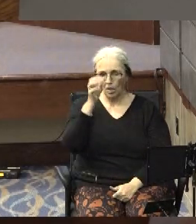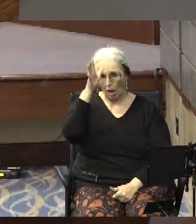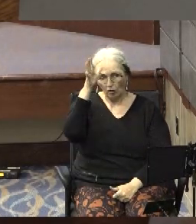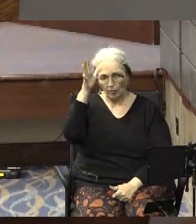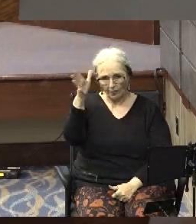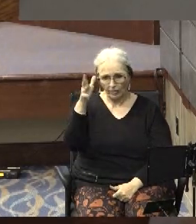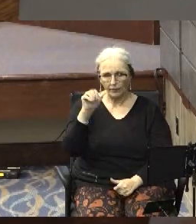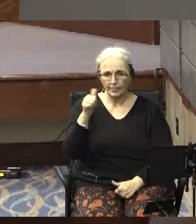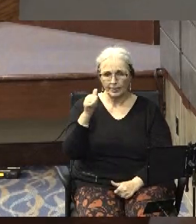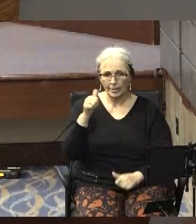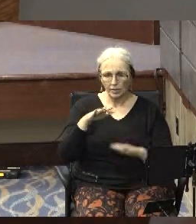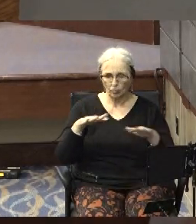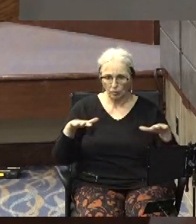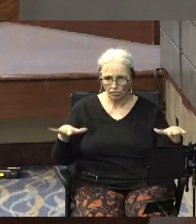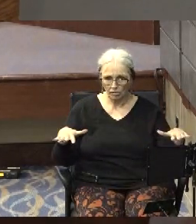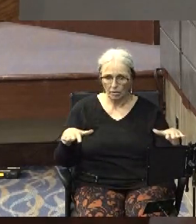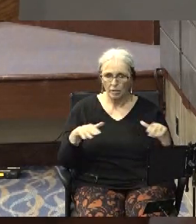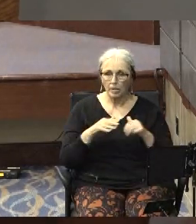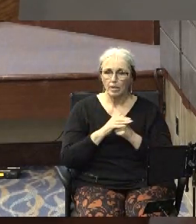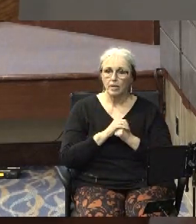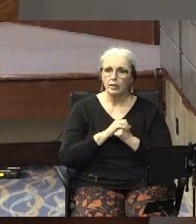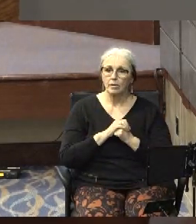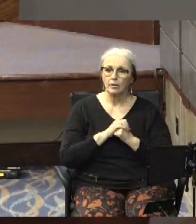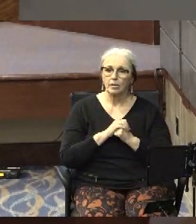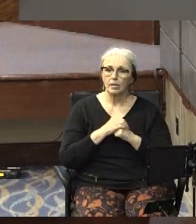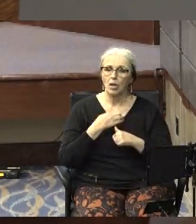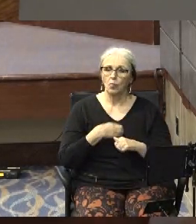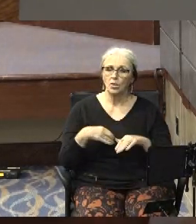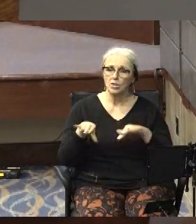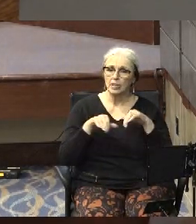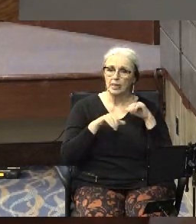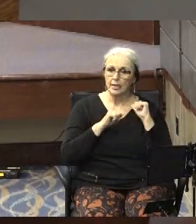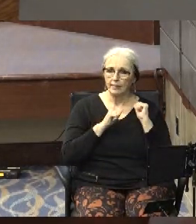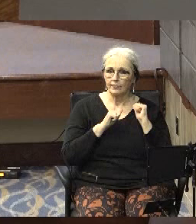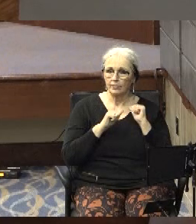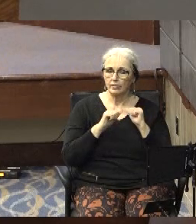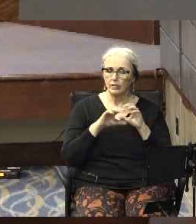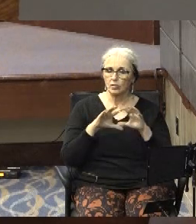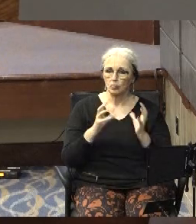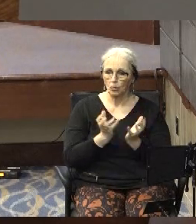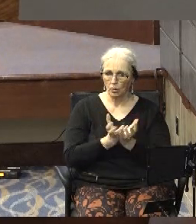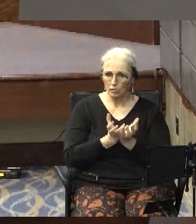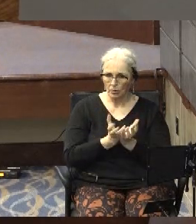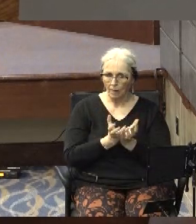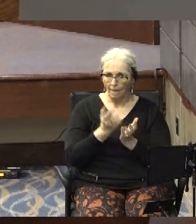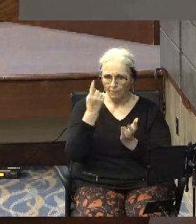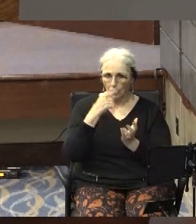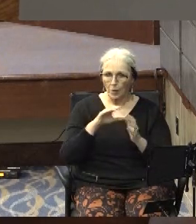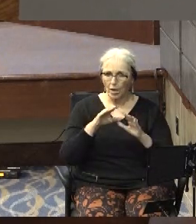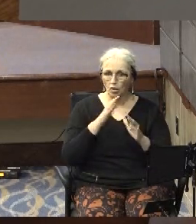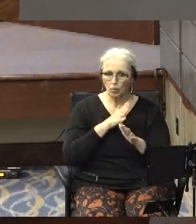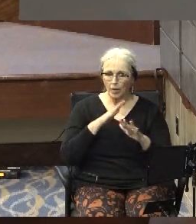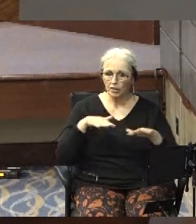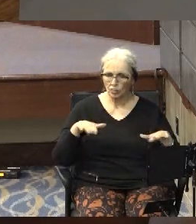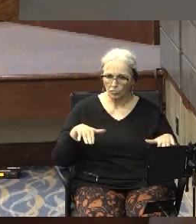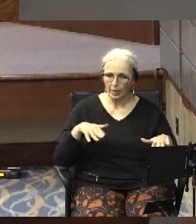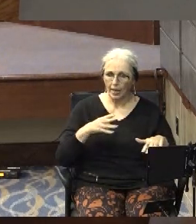10, and I wish to leave this planet in a habitable condition for my grandchildren and their